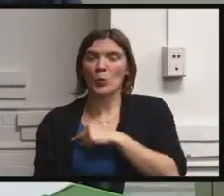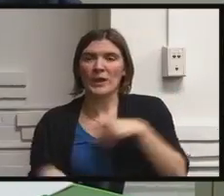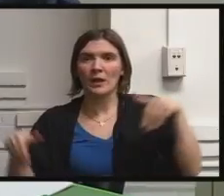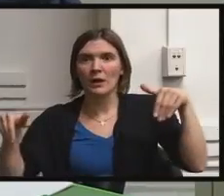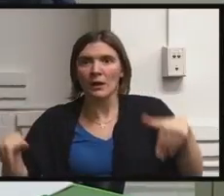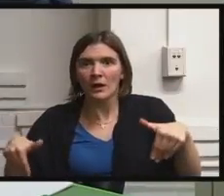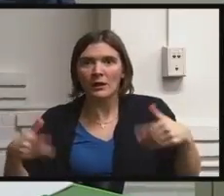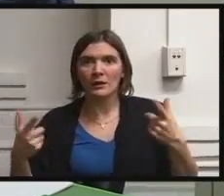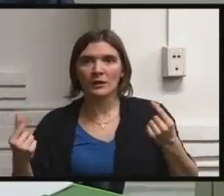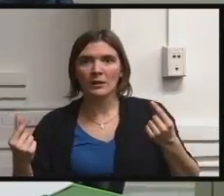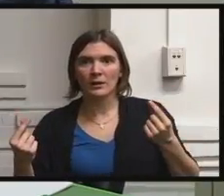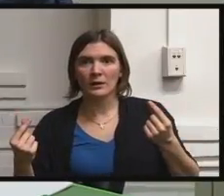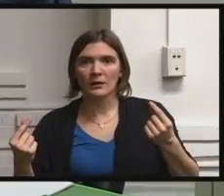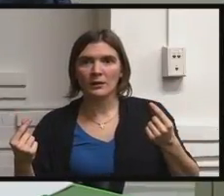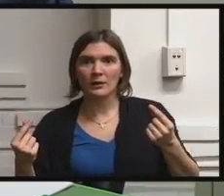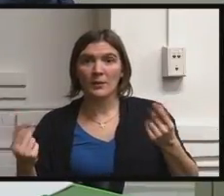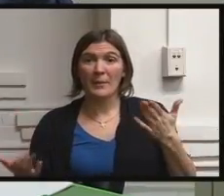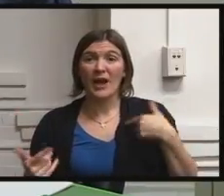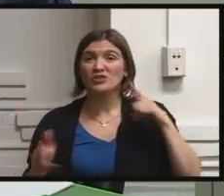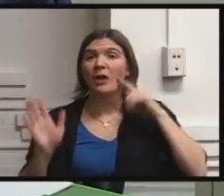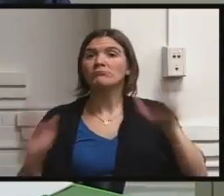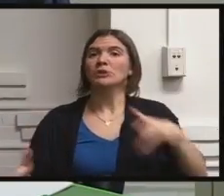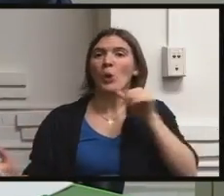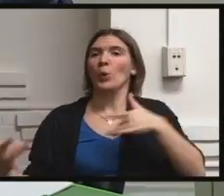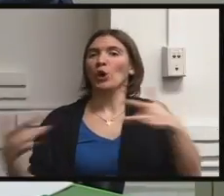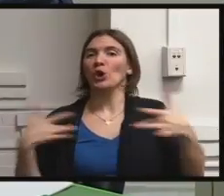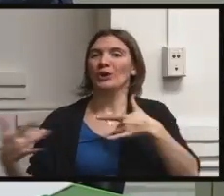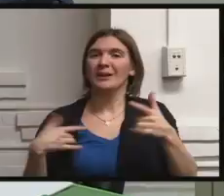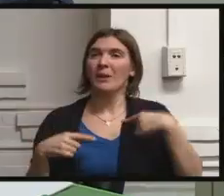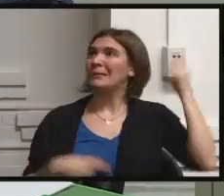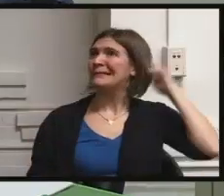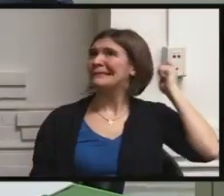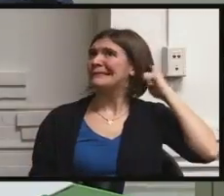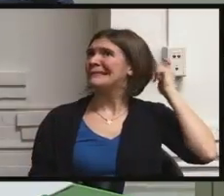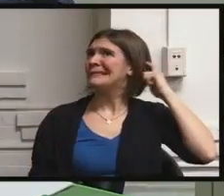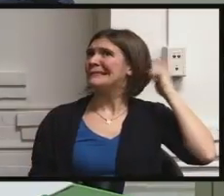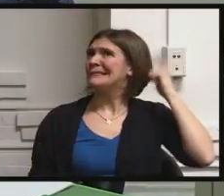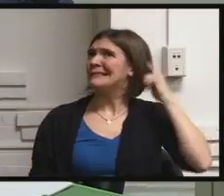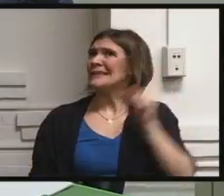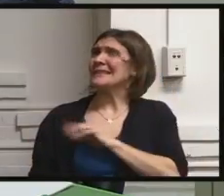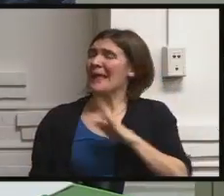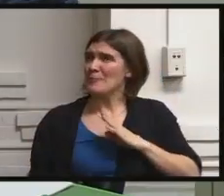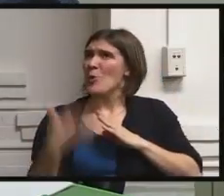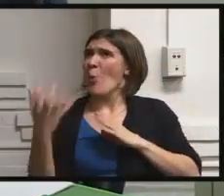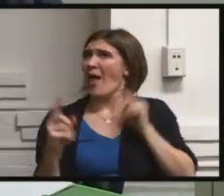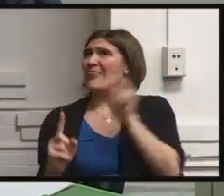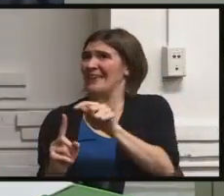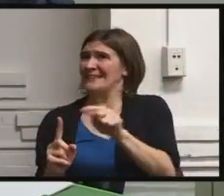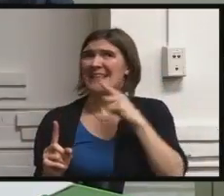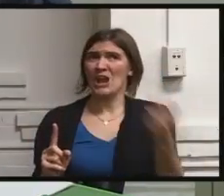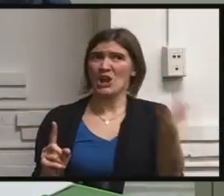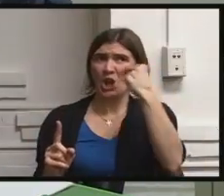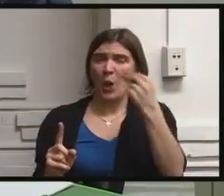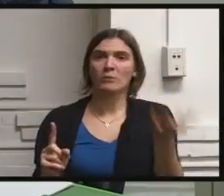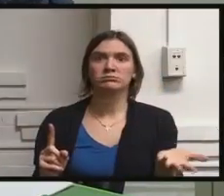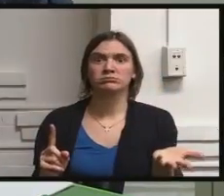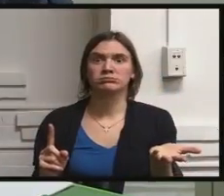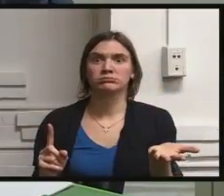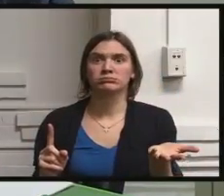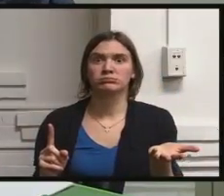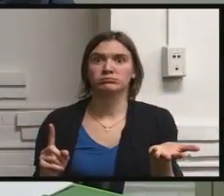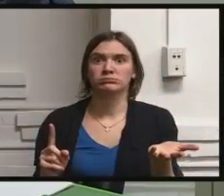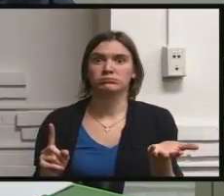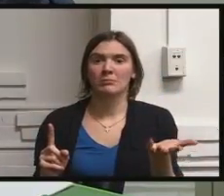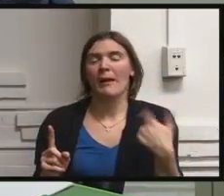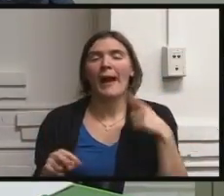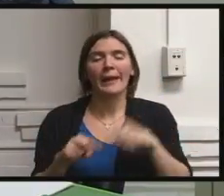go? And maybe I shouldn't worry about that. You know, that's just the, everything's gonna fall where it falls and I shouldn't